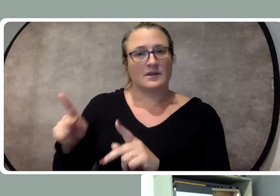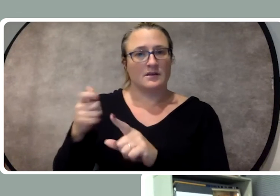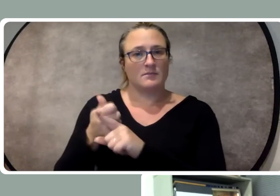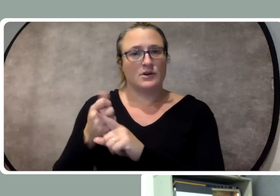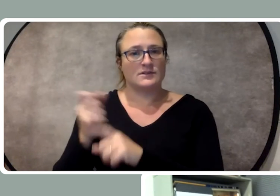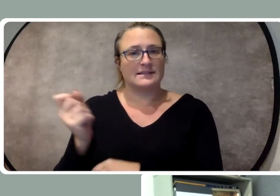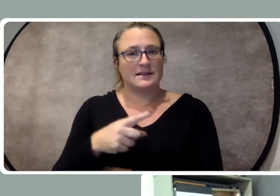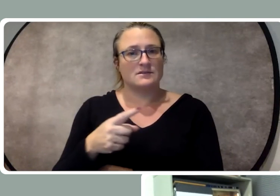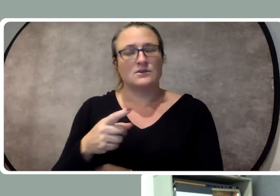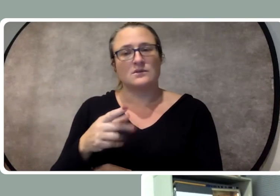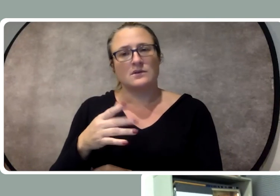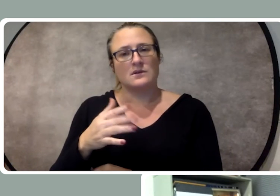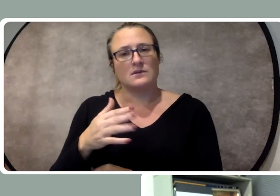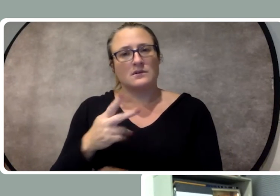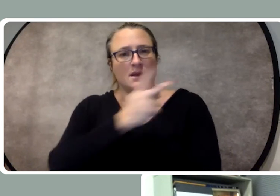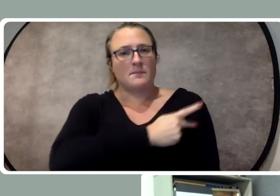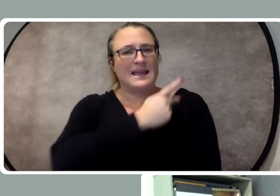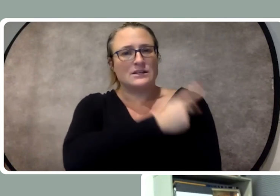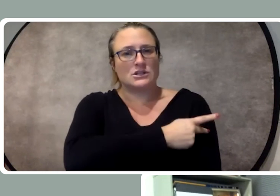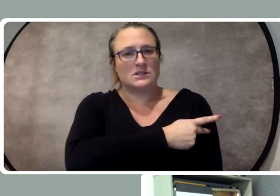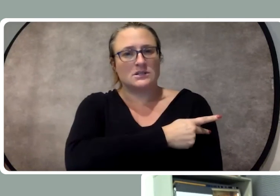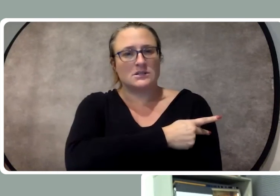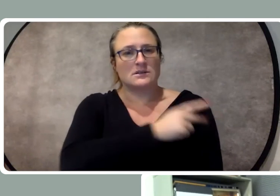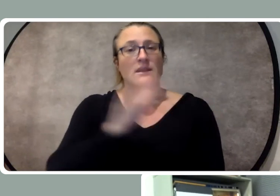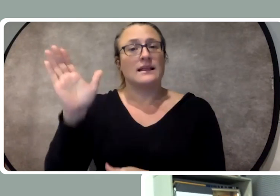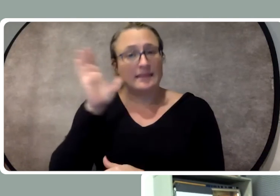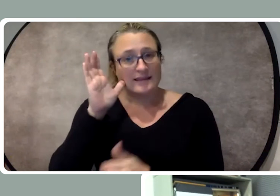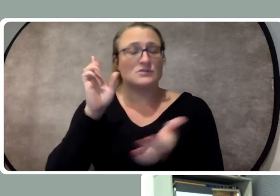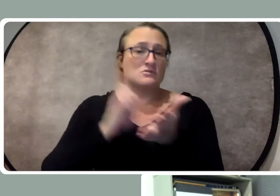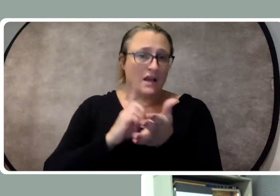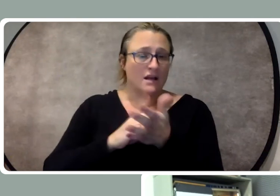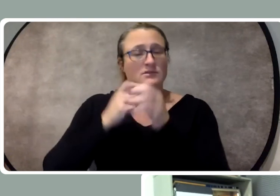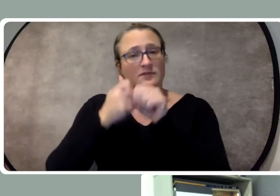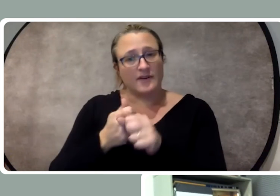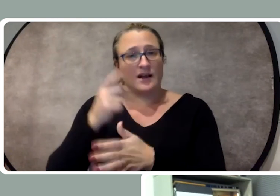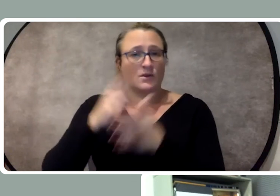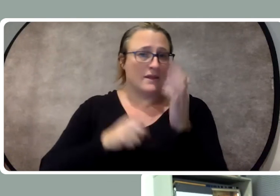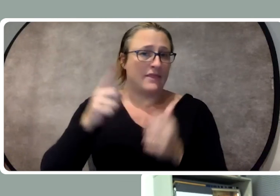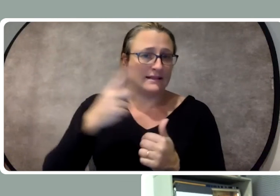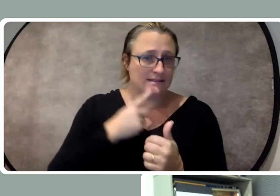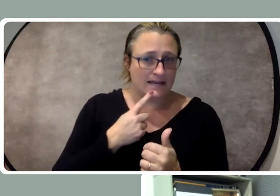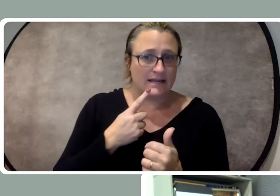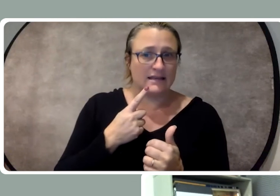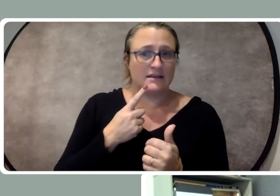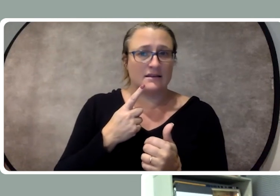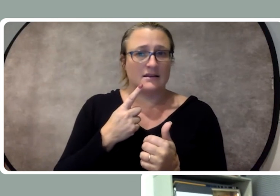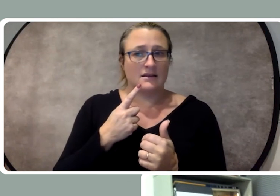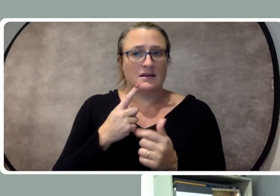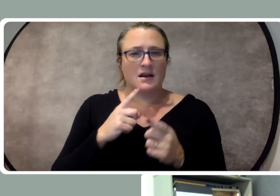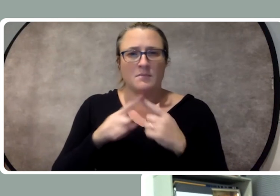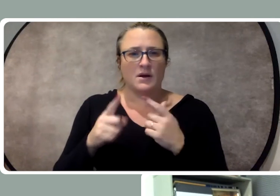asking, what can patients do in addition to listening to their physicians to ask the